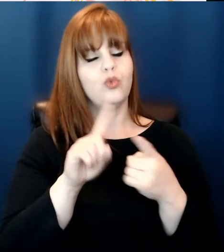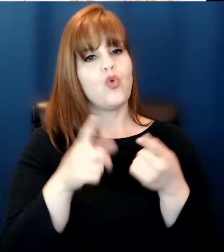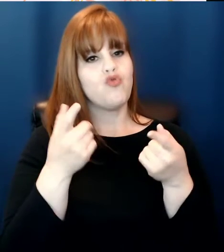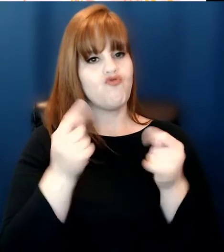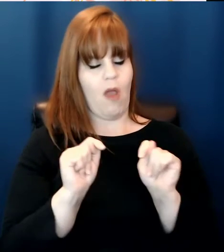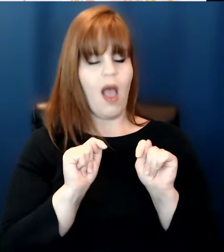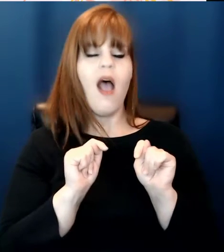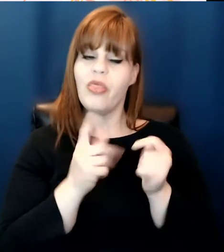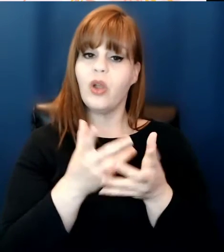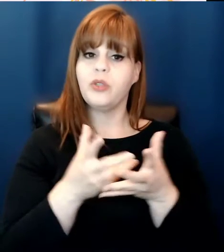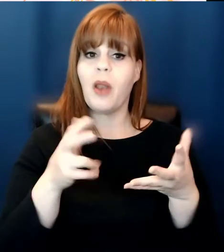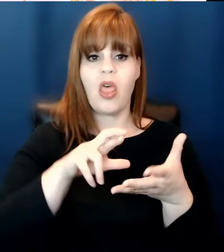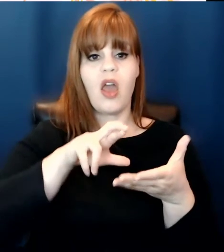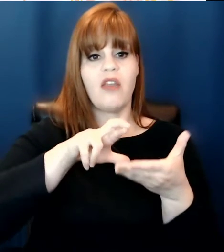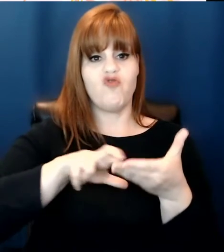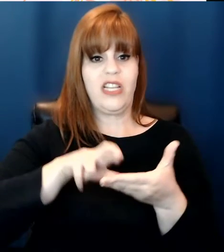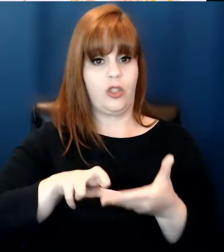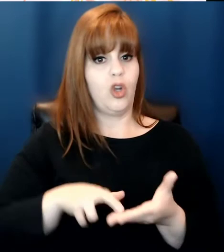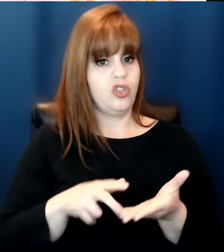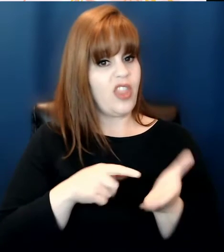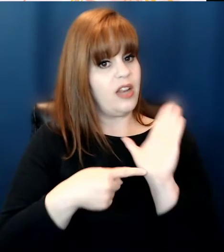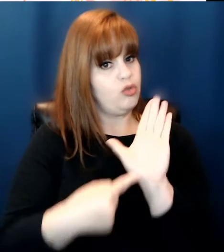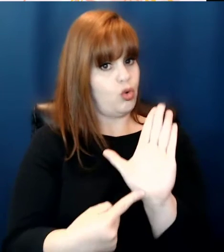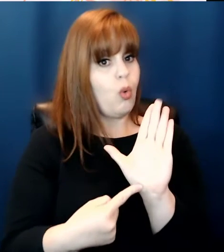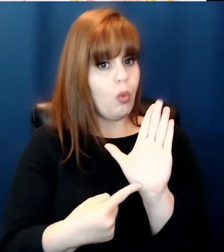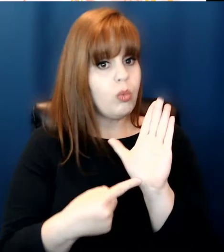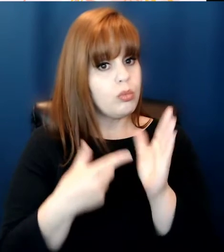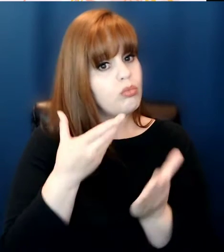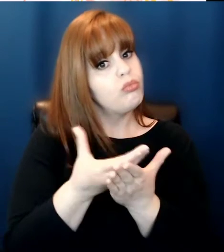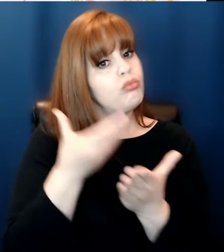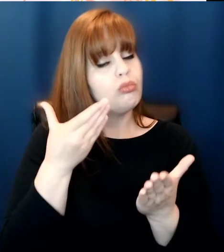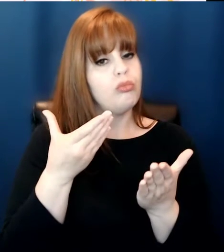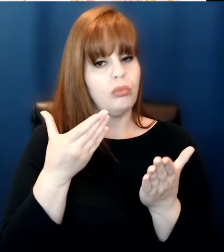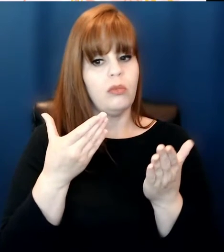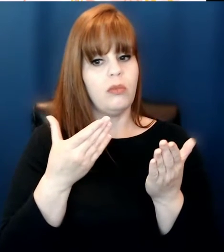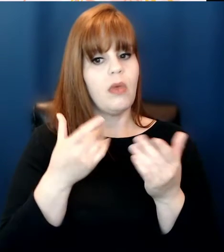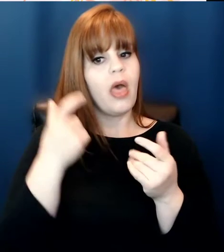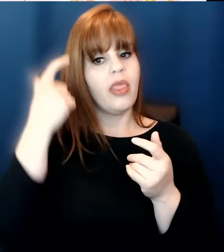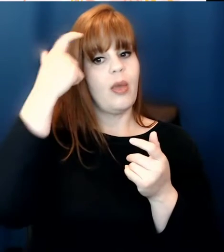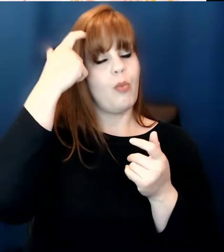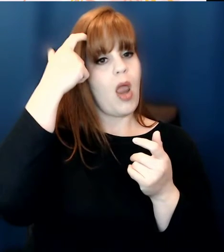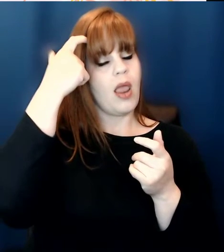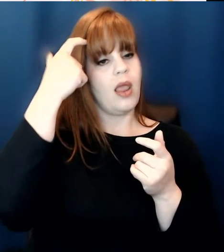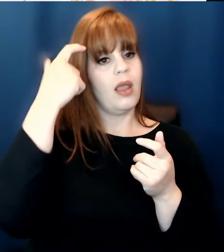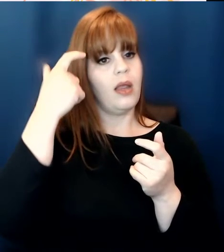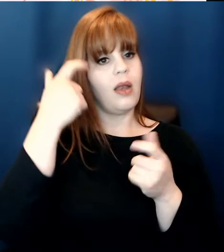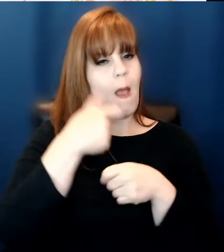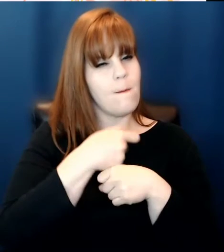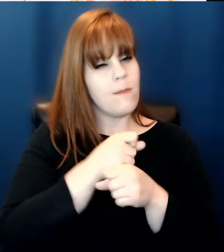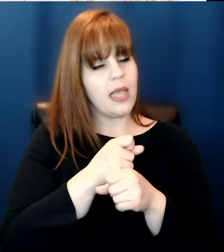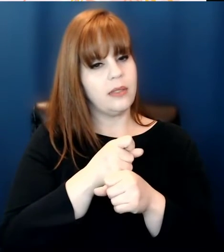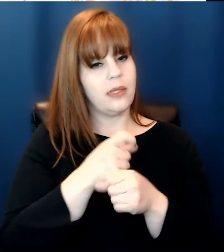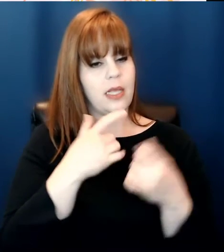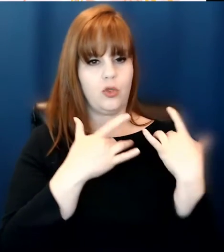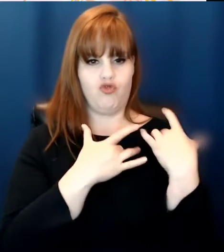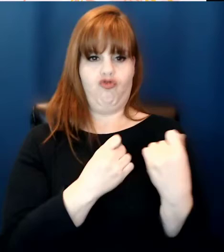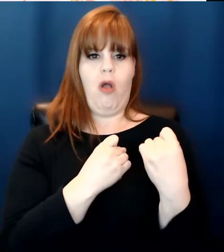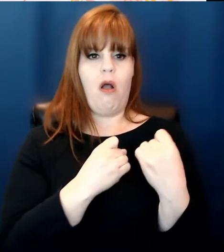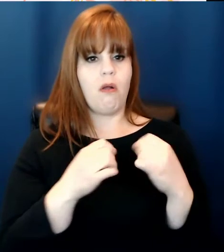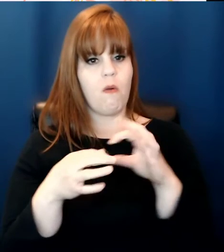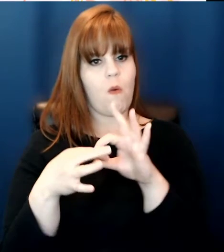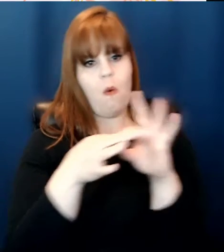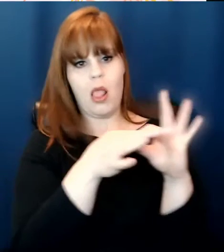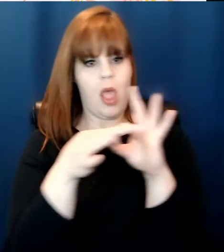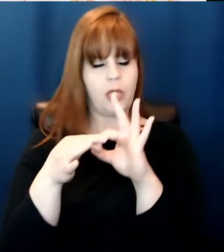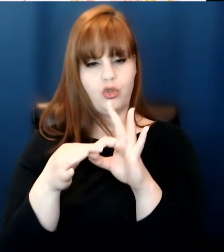there's been a lot of research that has shown that the brain makes these strong correlations